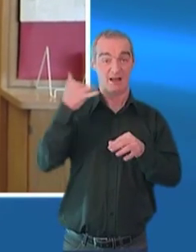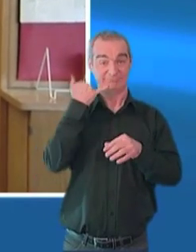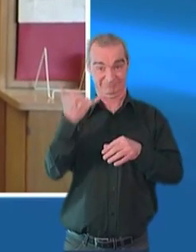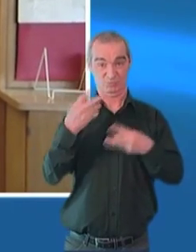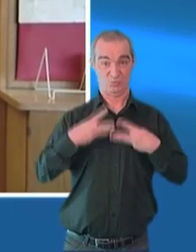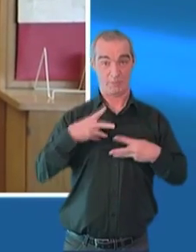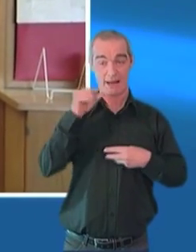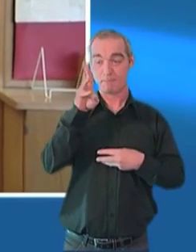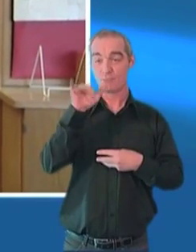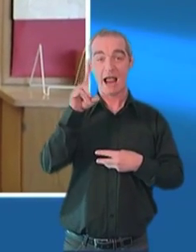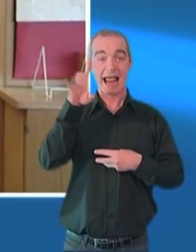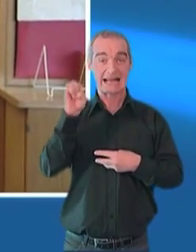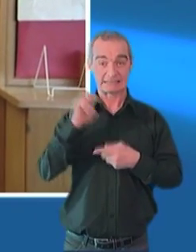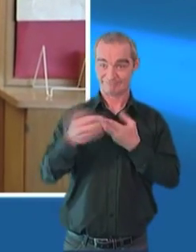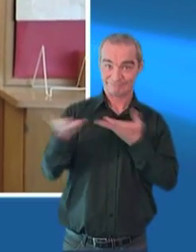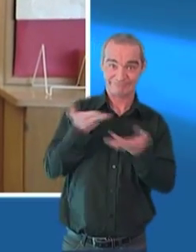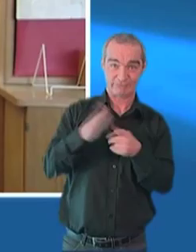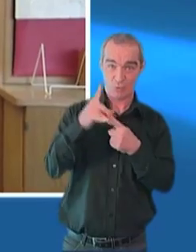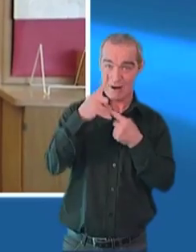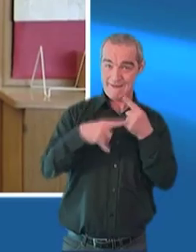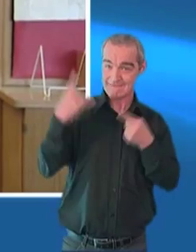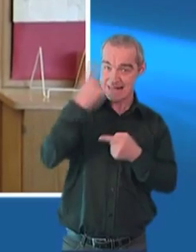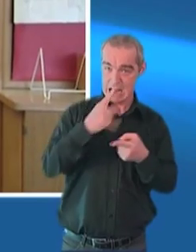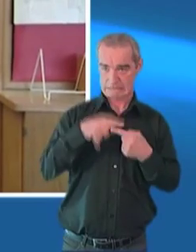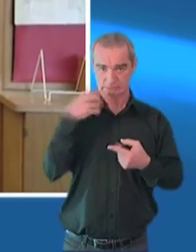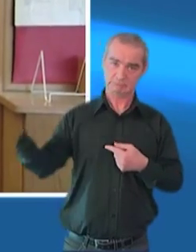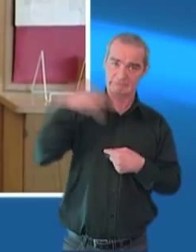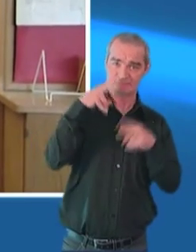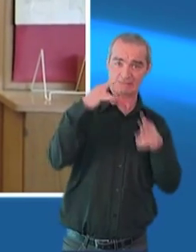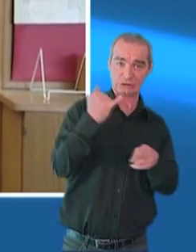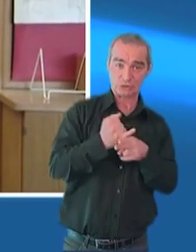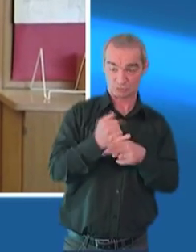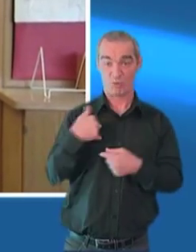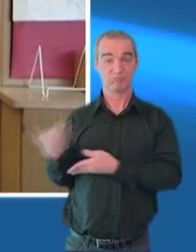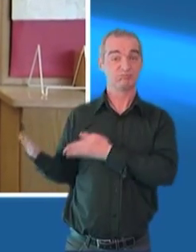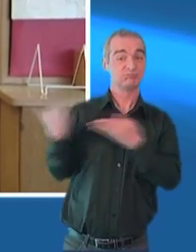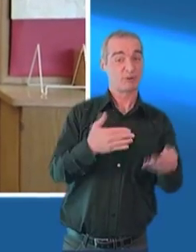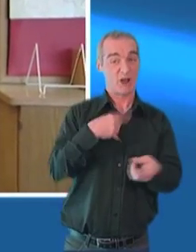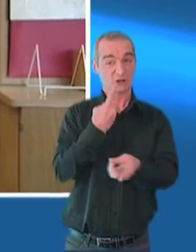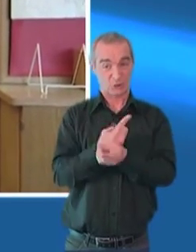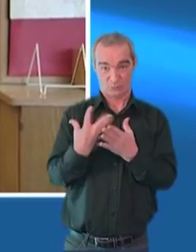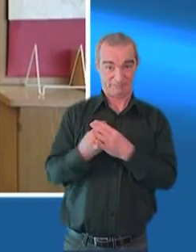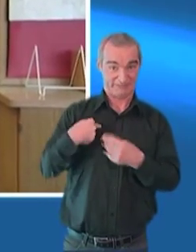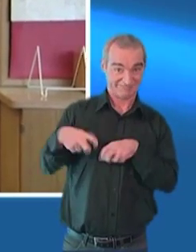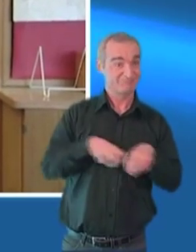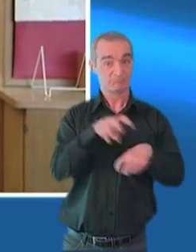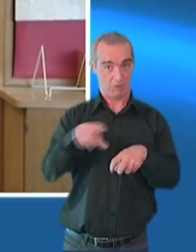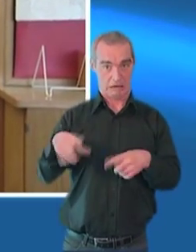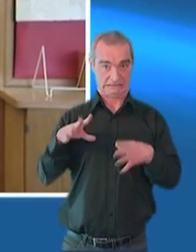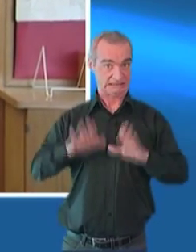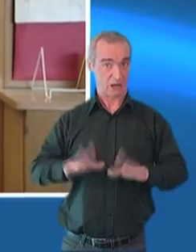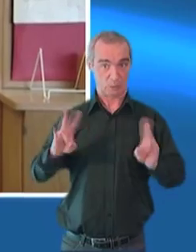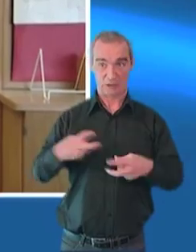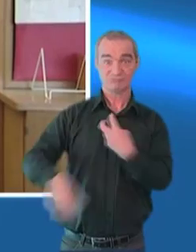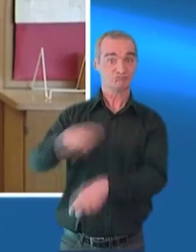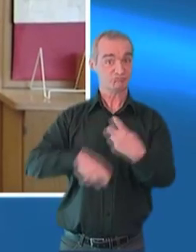for a number for the deaf school, and spoke to Bridie for about an hour and a half. She said, come up, visit us. Came up to visit her, fell in love with the